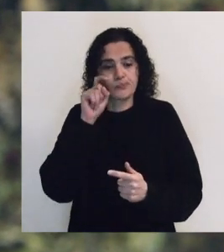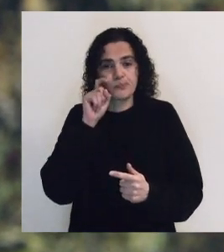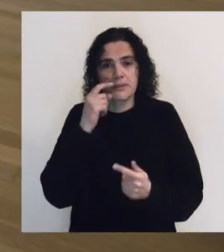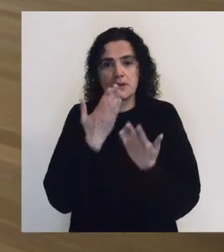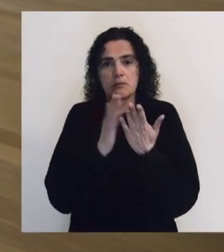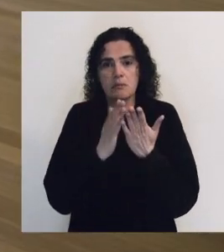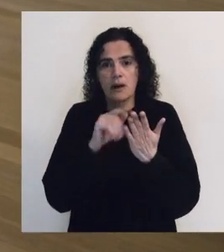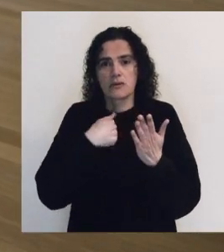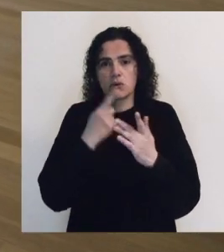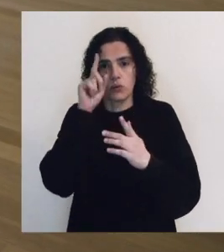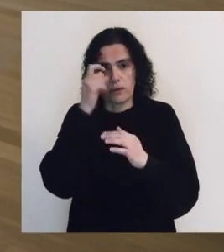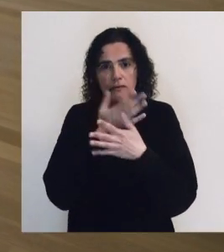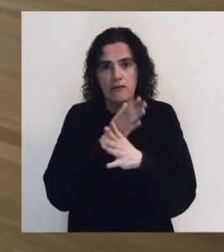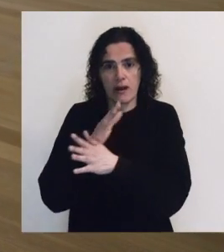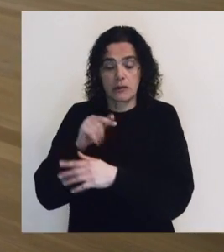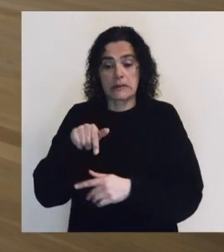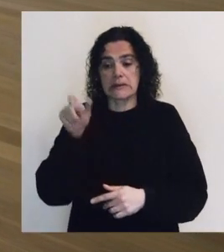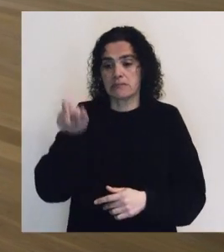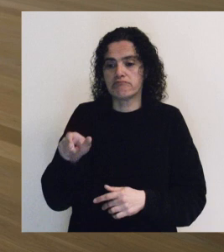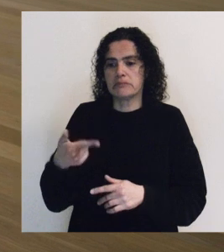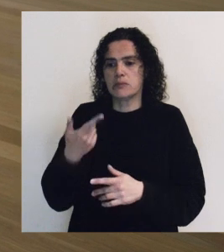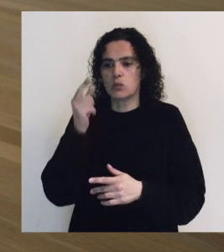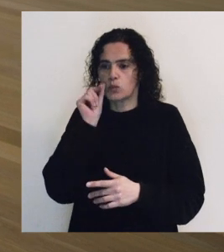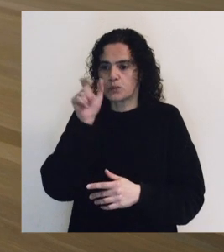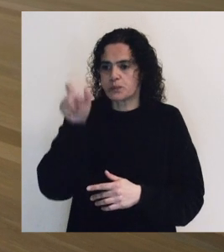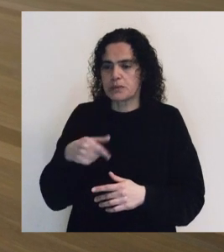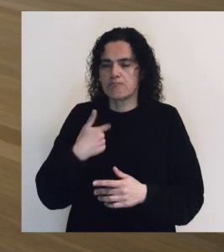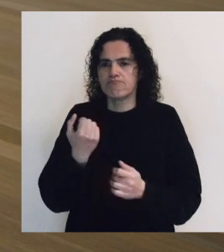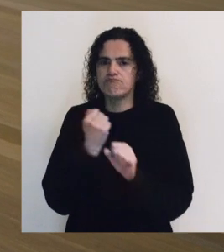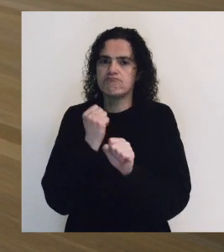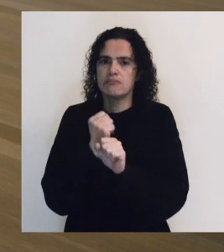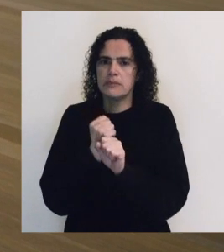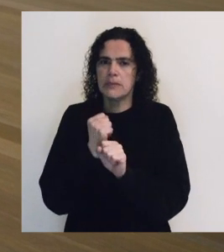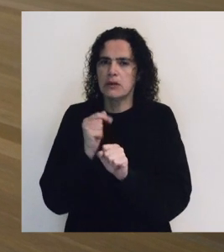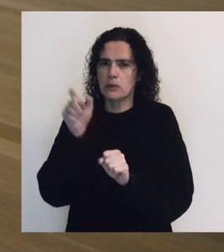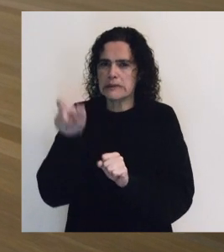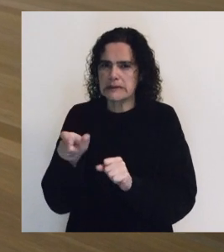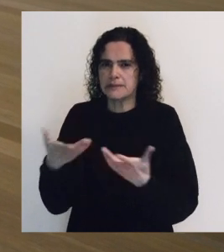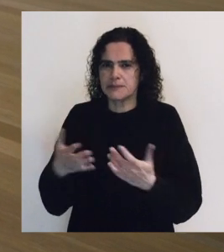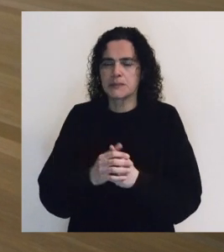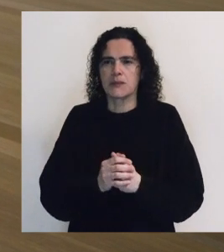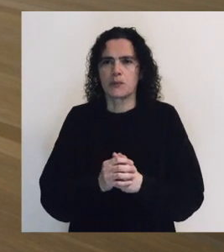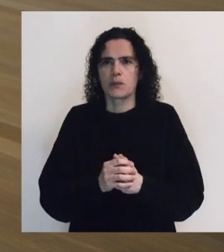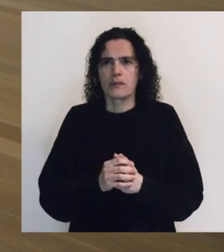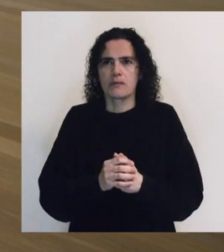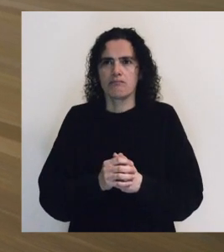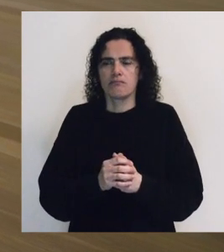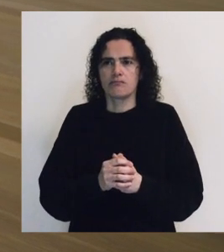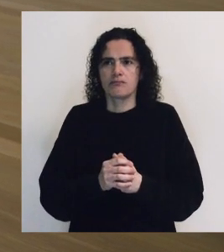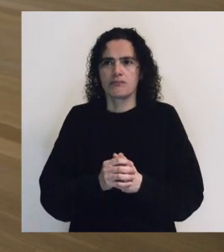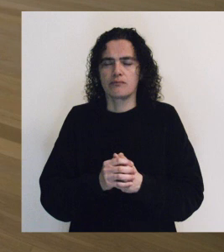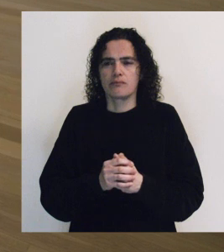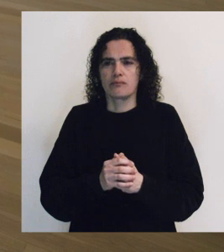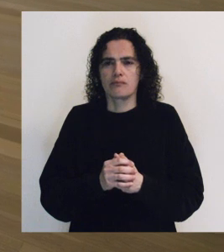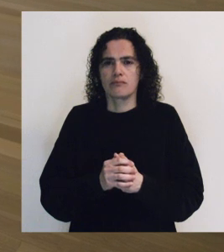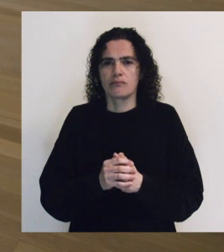hell. So when Mark worked on this body of work, he